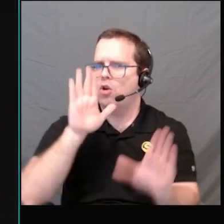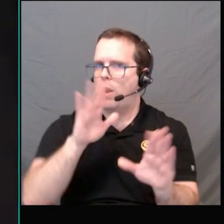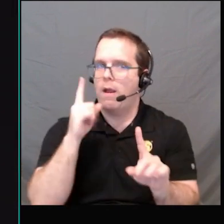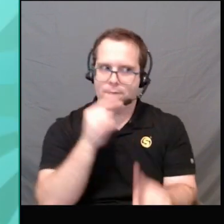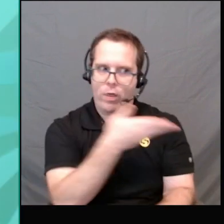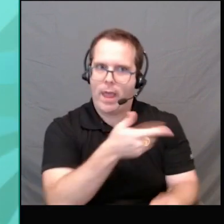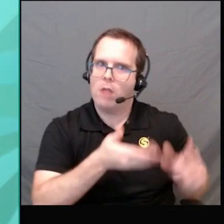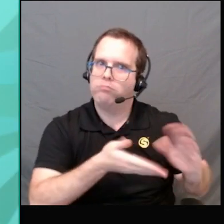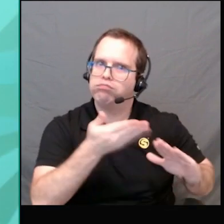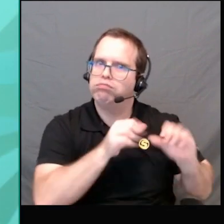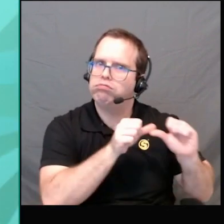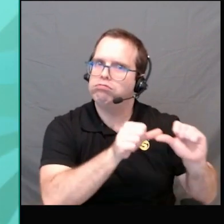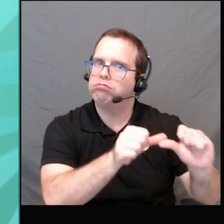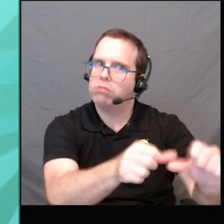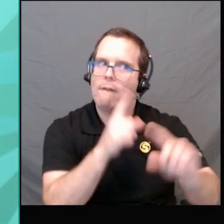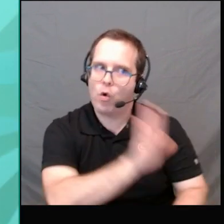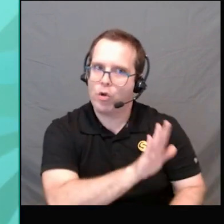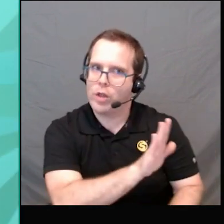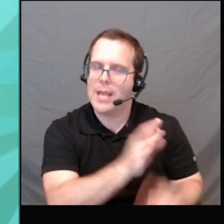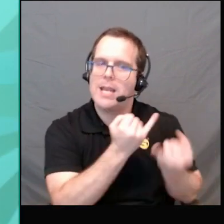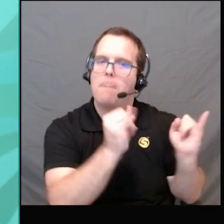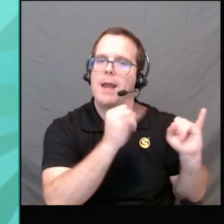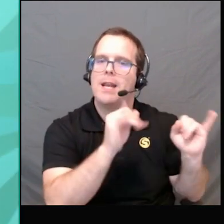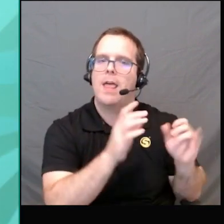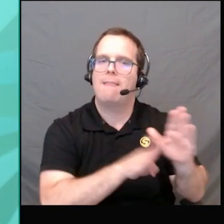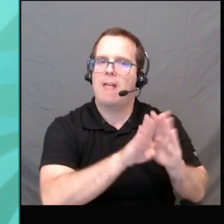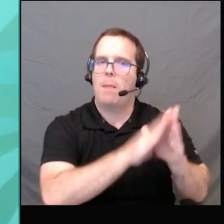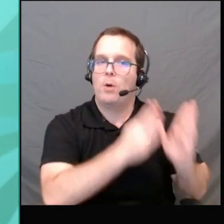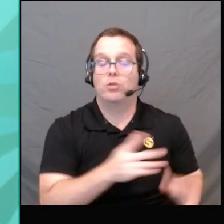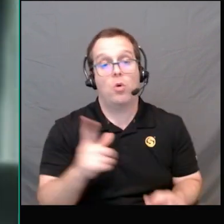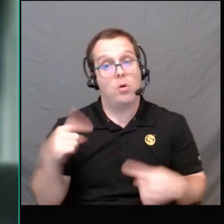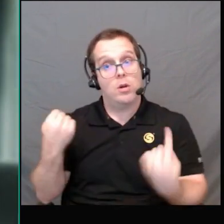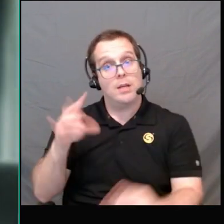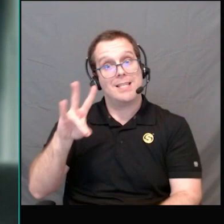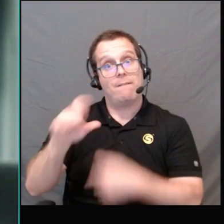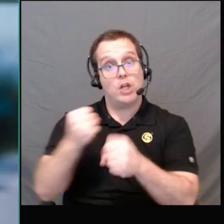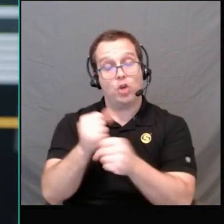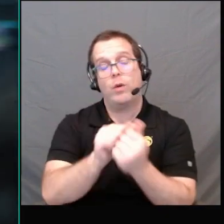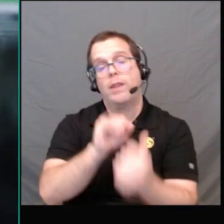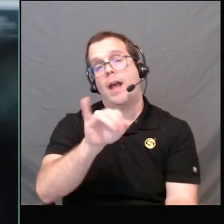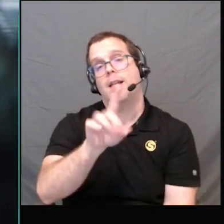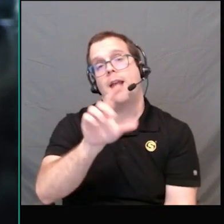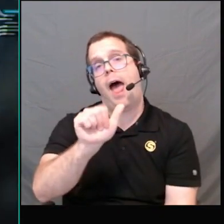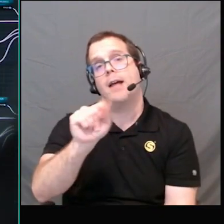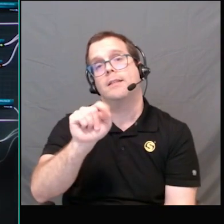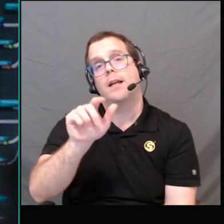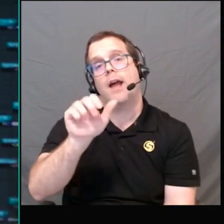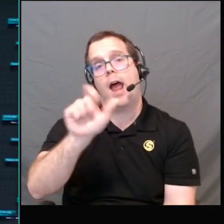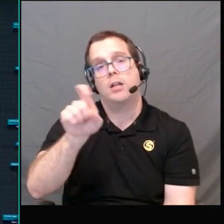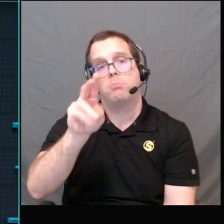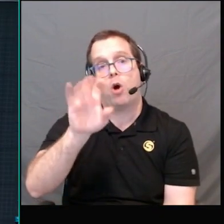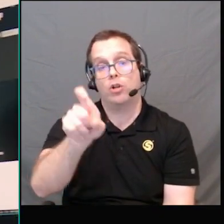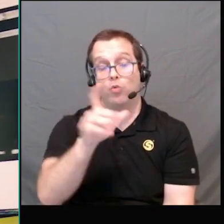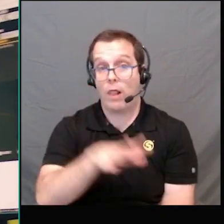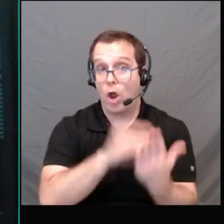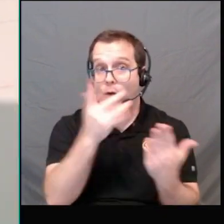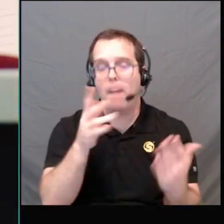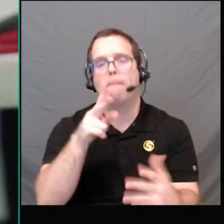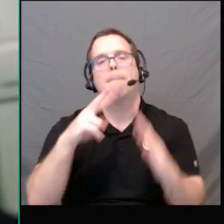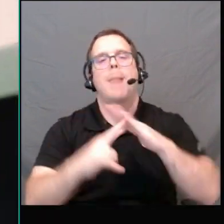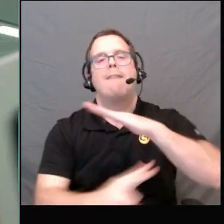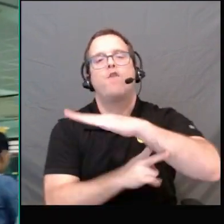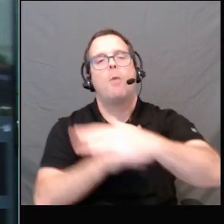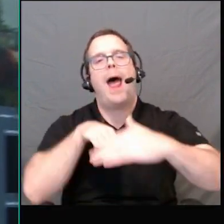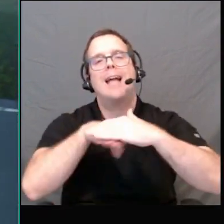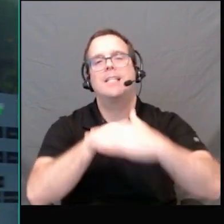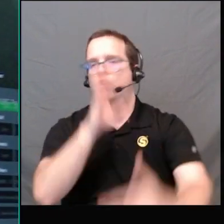developers. One thing we've learned over the last 7 years with the ID at Xbox program is that making platform access straightforward and as easy as